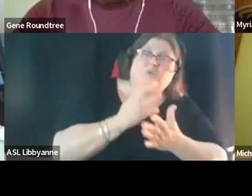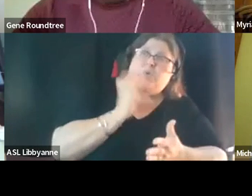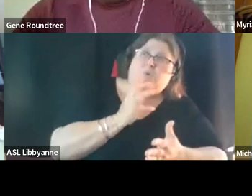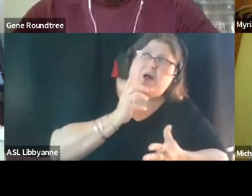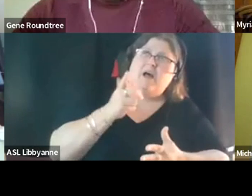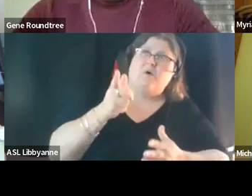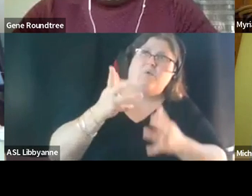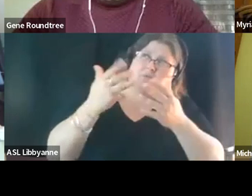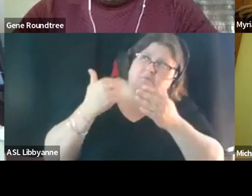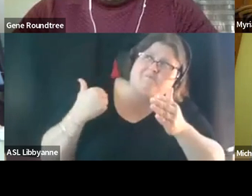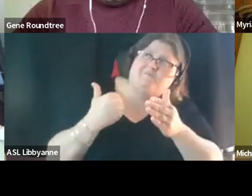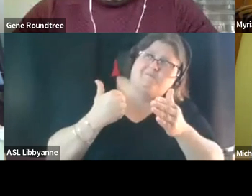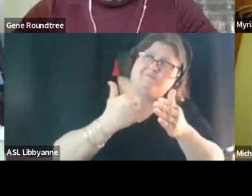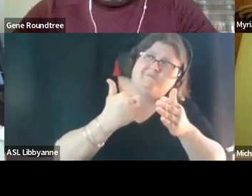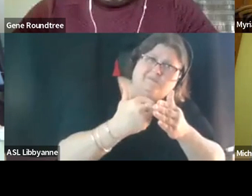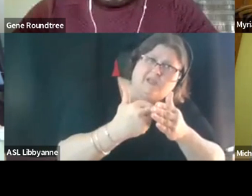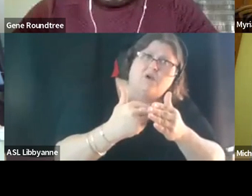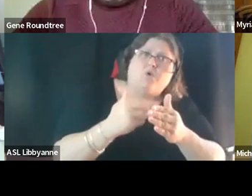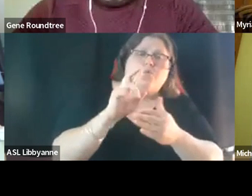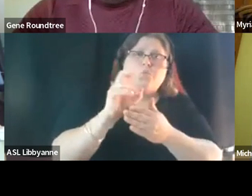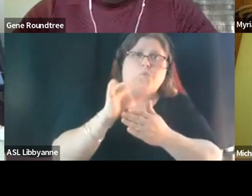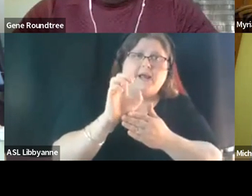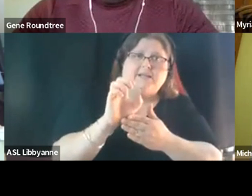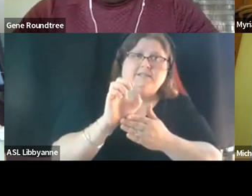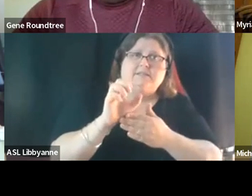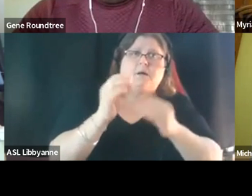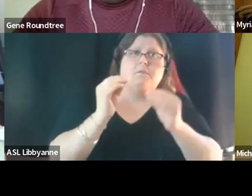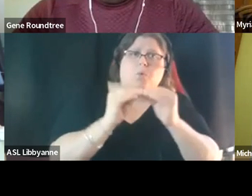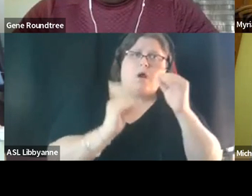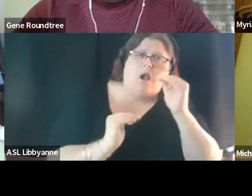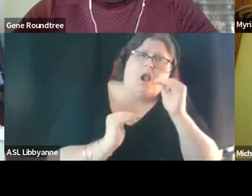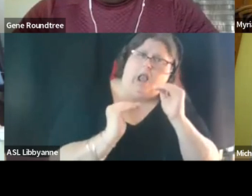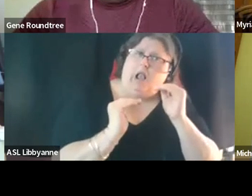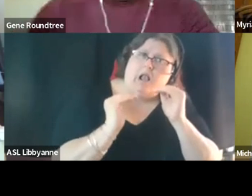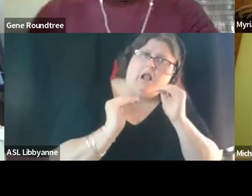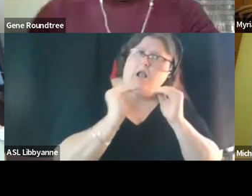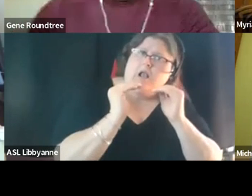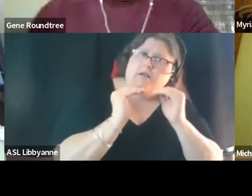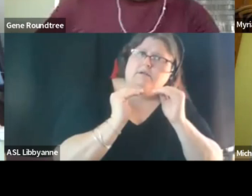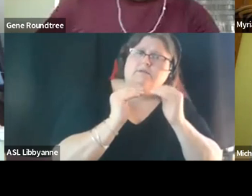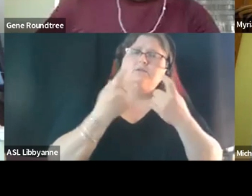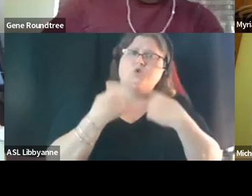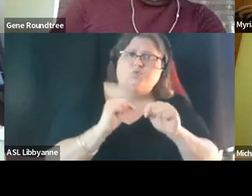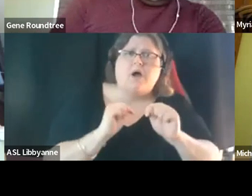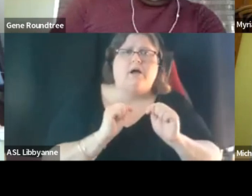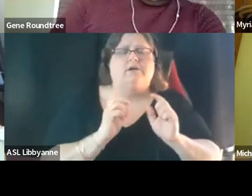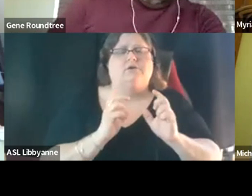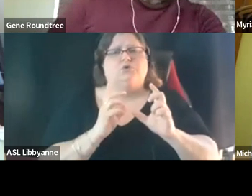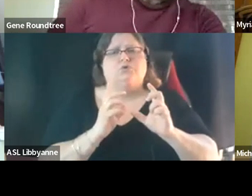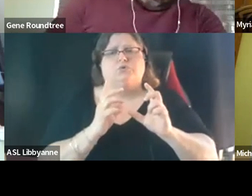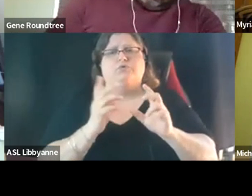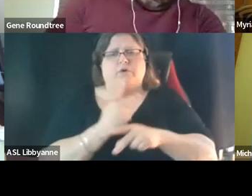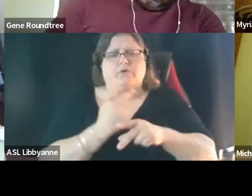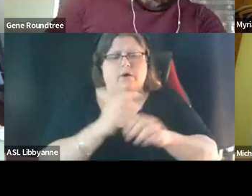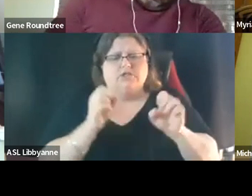racial equity, including the prioritization of the Office of Opportunity Gaps, revisions to policy, including the